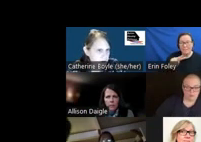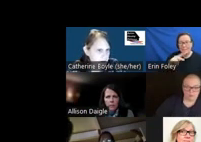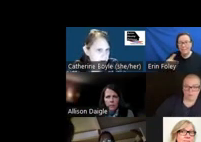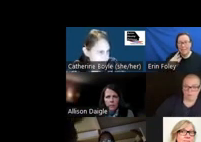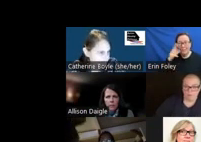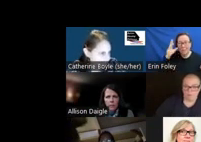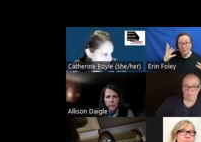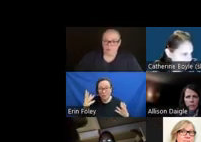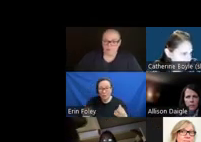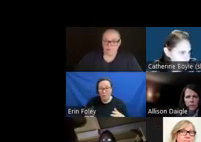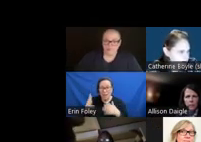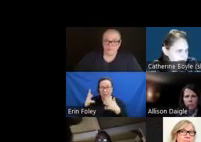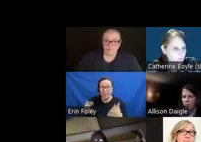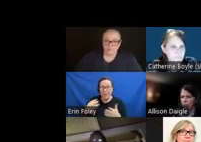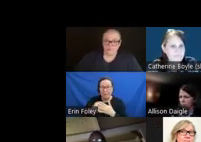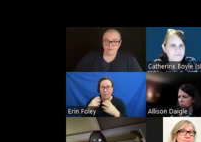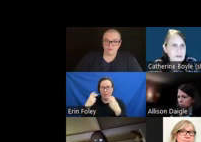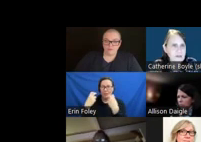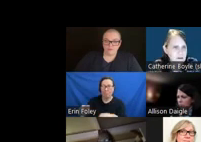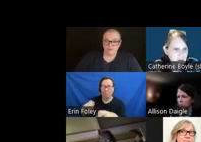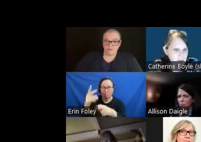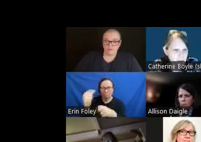All right. Now,